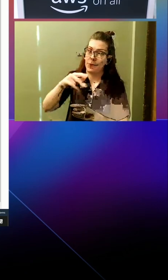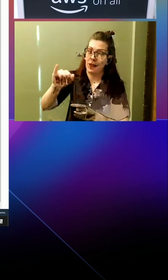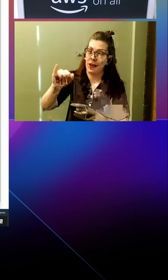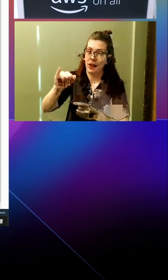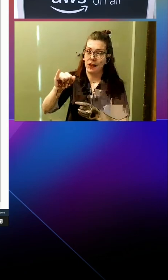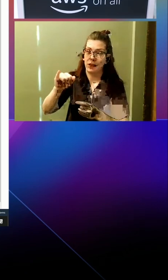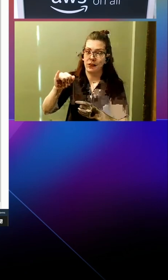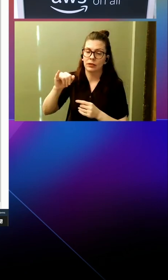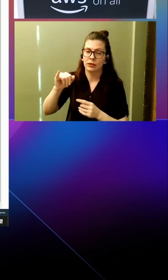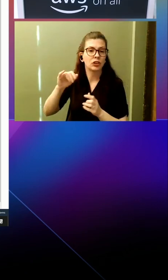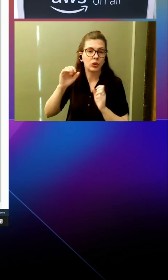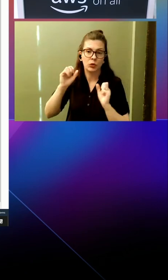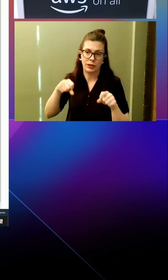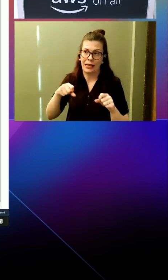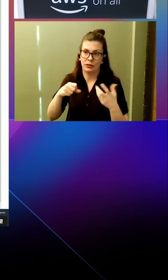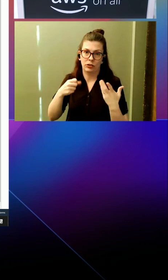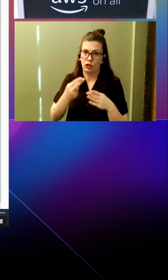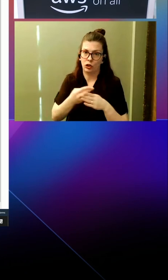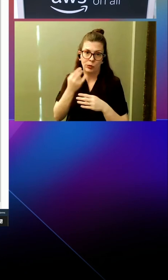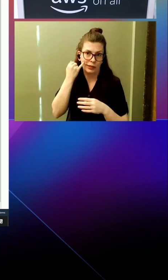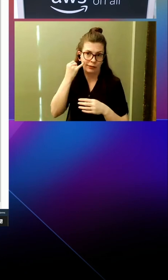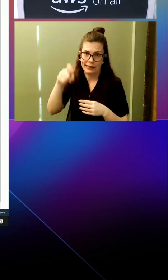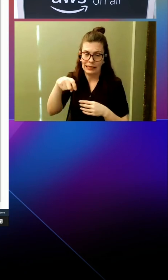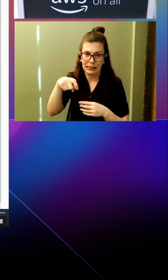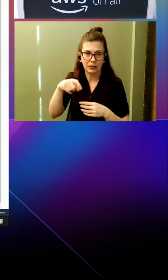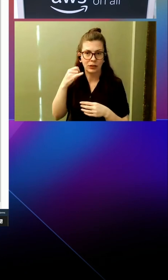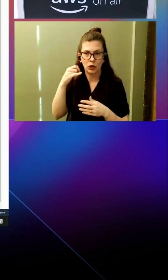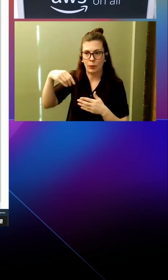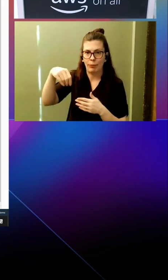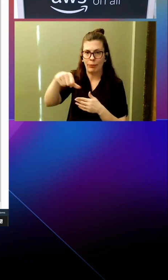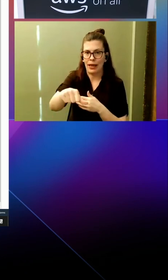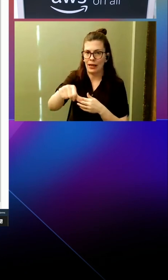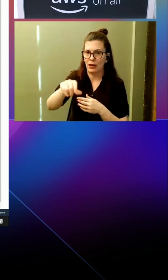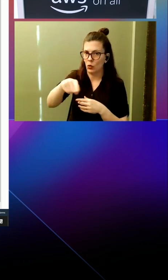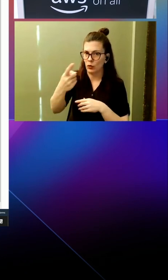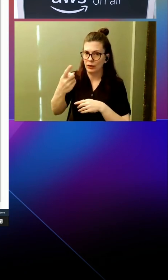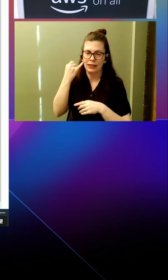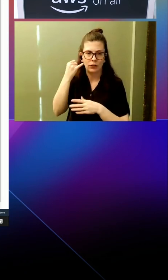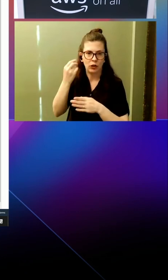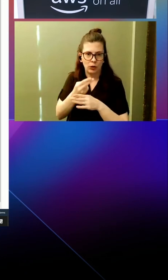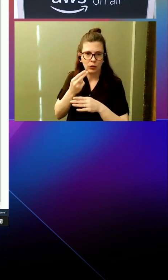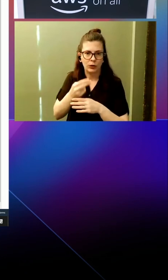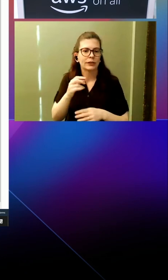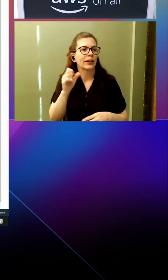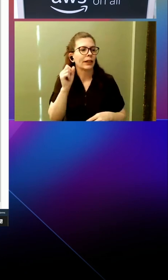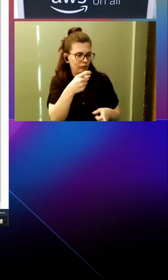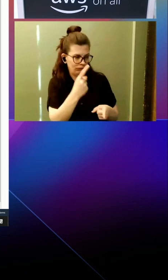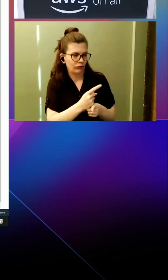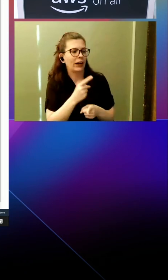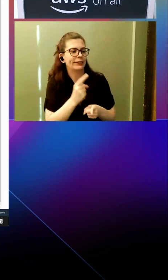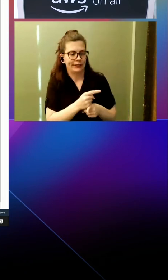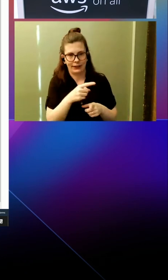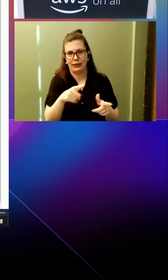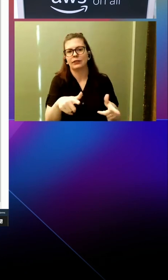can just use it when you need it, and you're only paying for it, I imagine. Yes, it's pay as you go. Yep. And it's